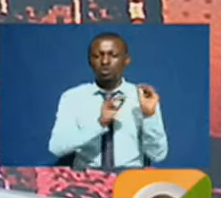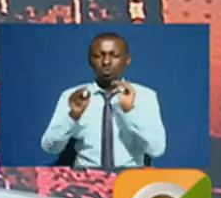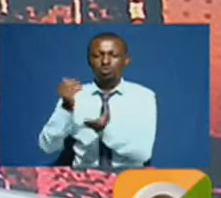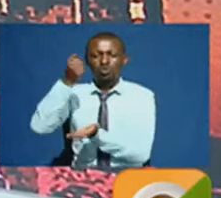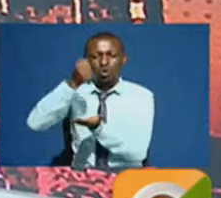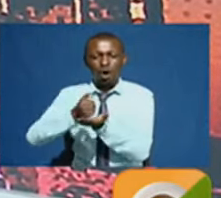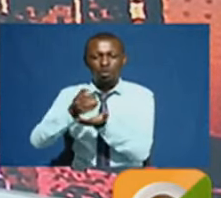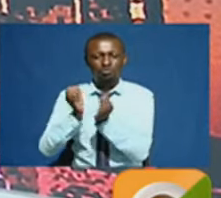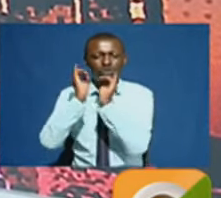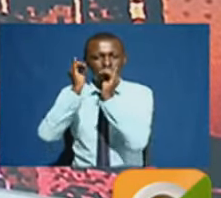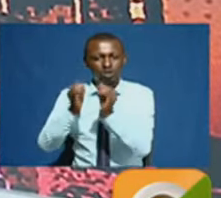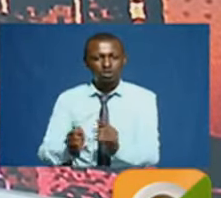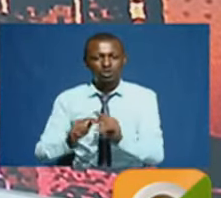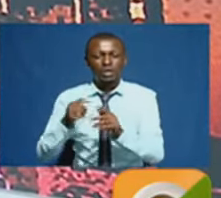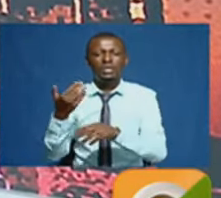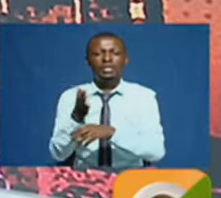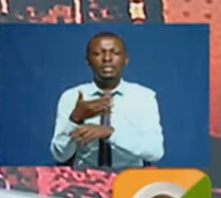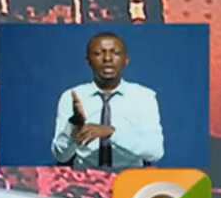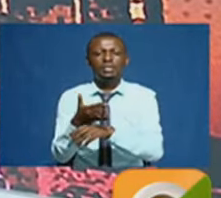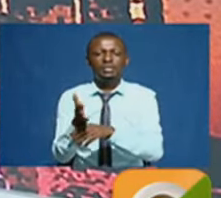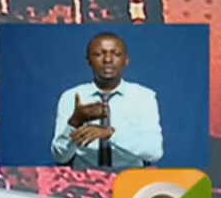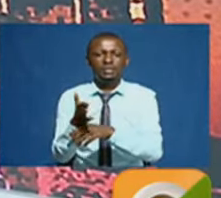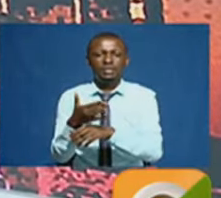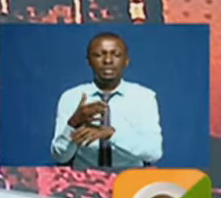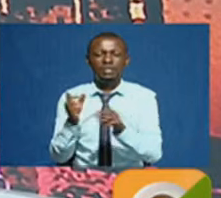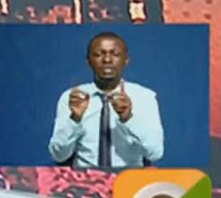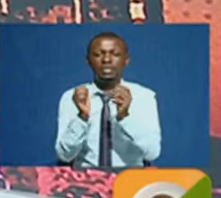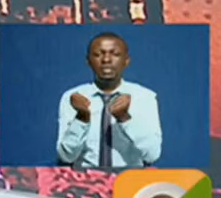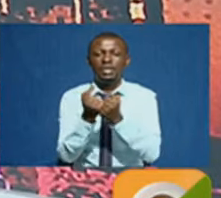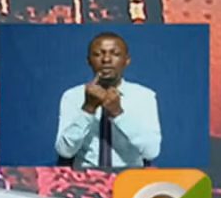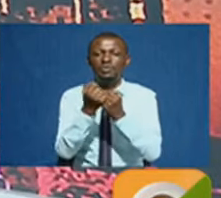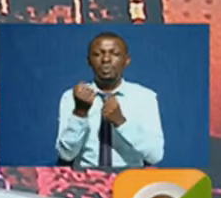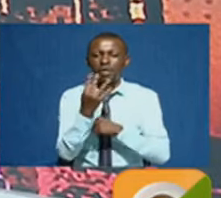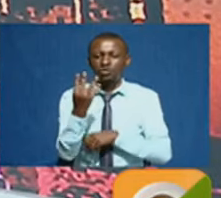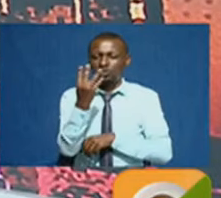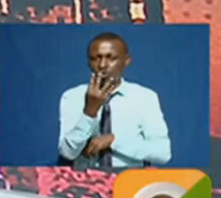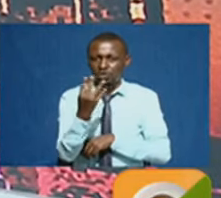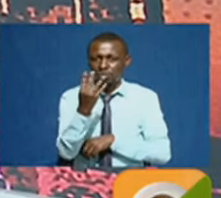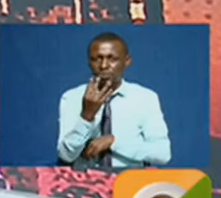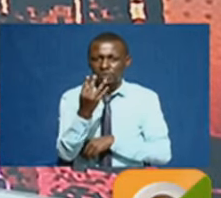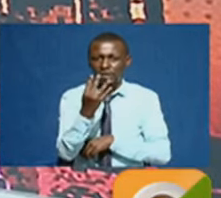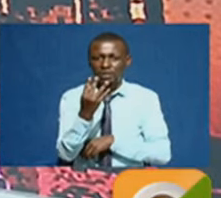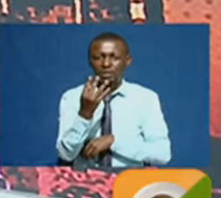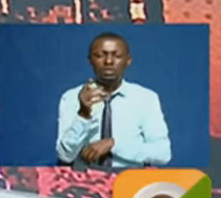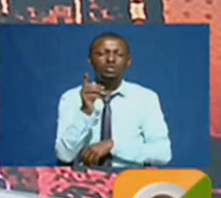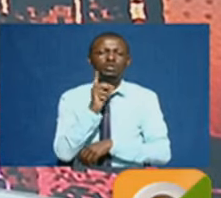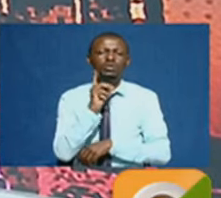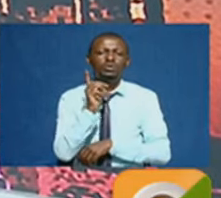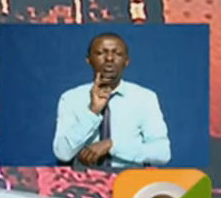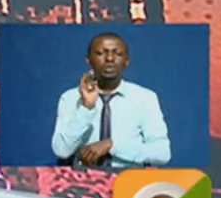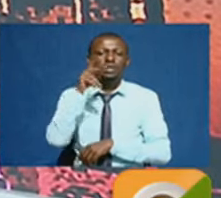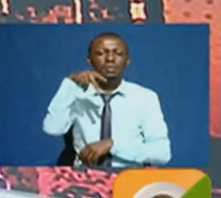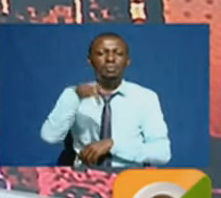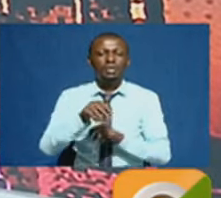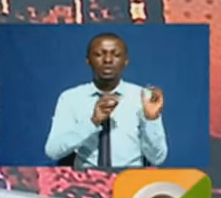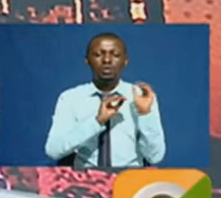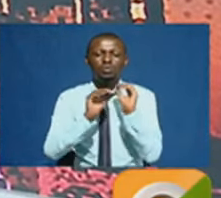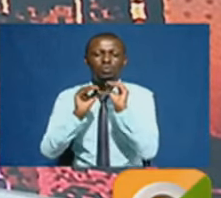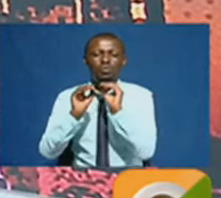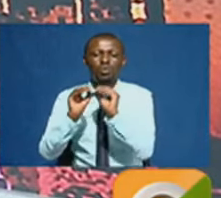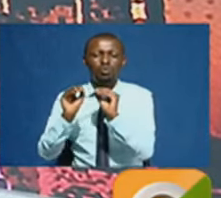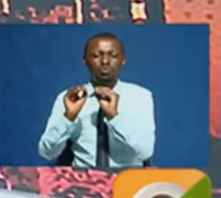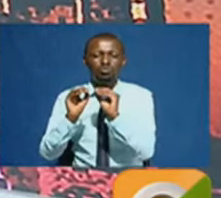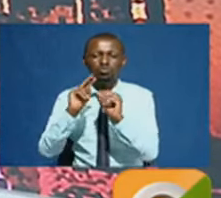their new offices from Thursday, the 11th of April. That's tomorrow. Now, the MPs relocate in two